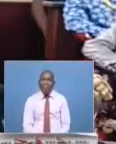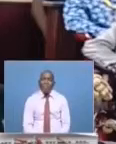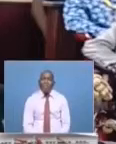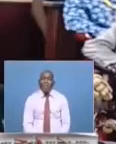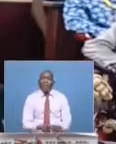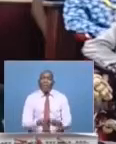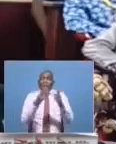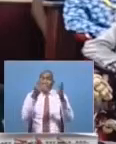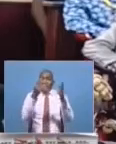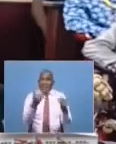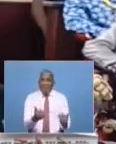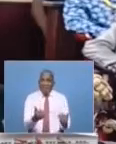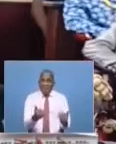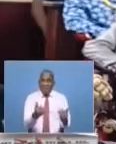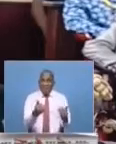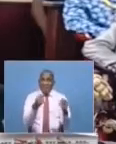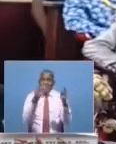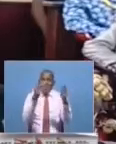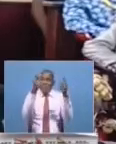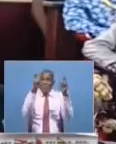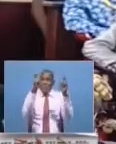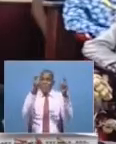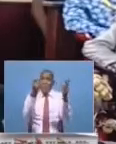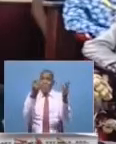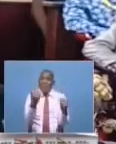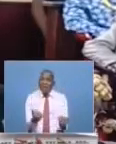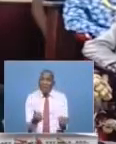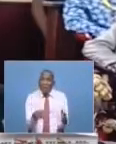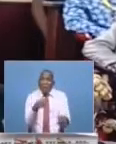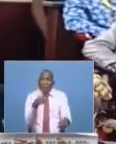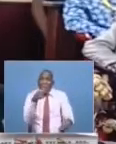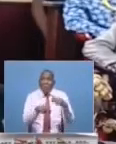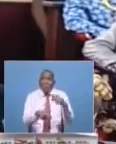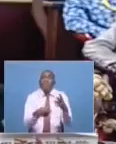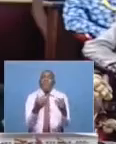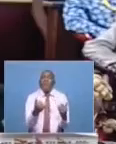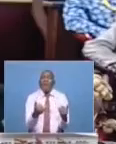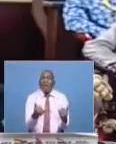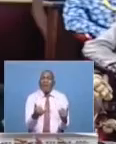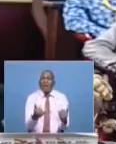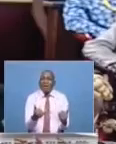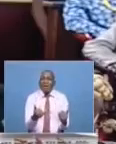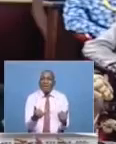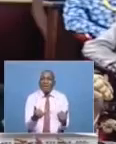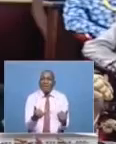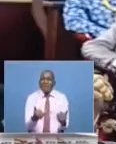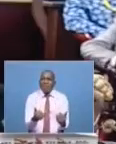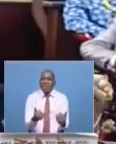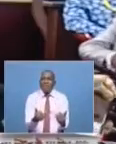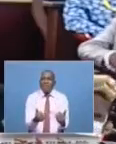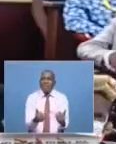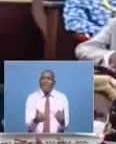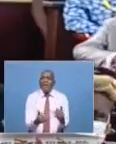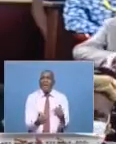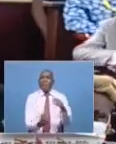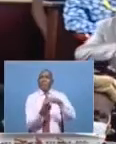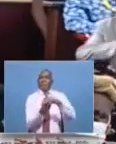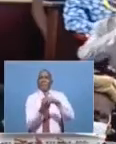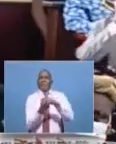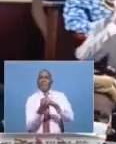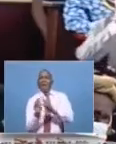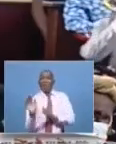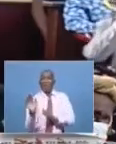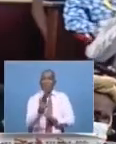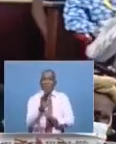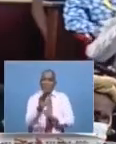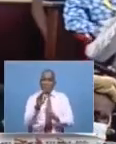The issue of estoppel was actually raised from the bench in the